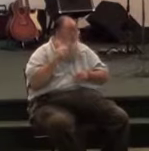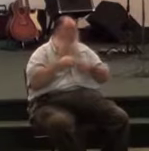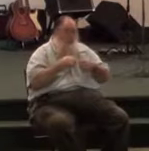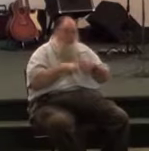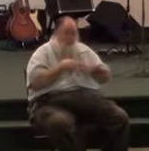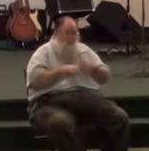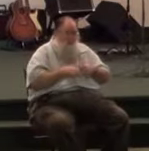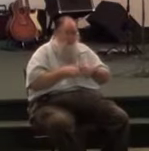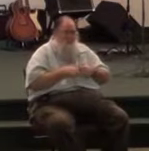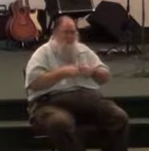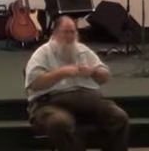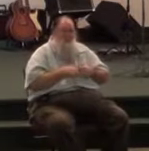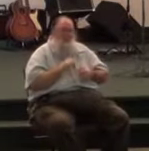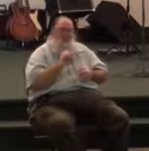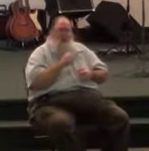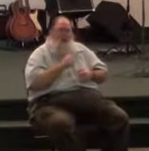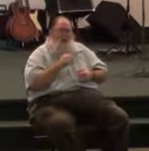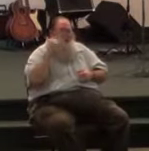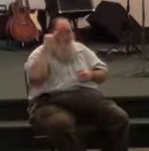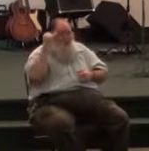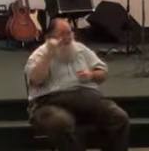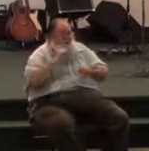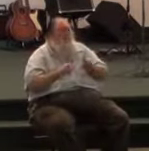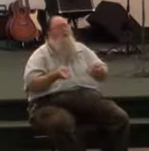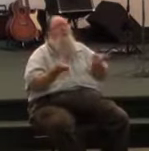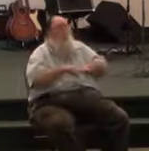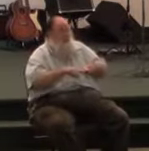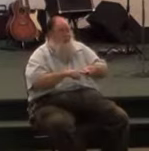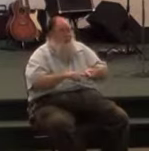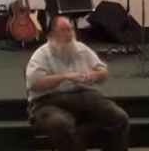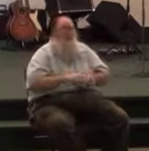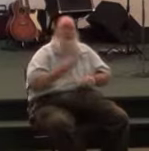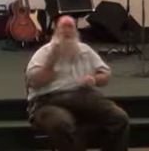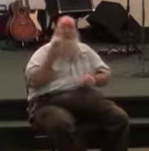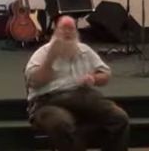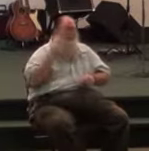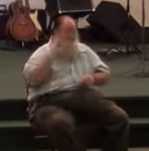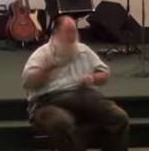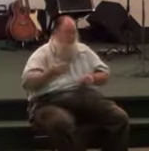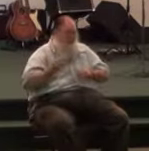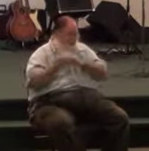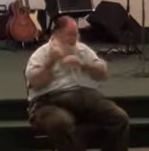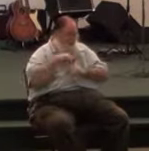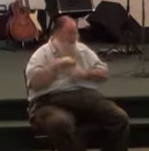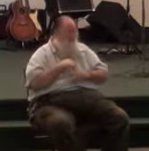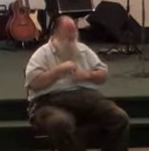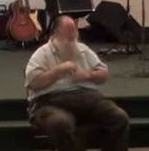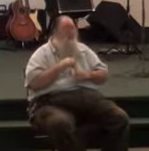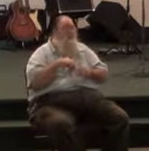he said when. But he'll never call any of us in this room to something that he won't get us